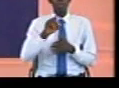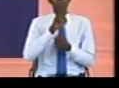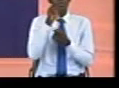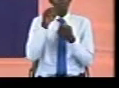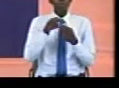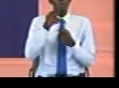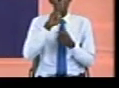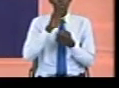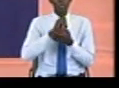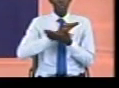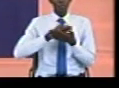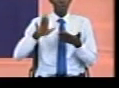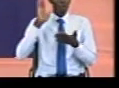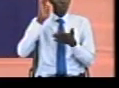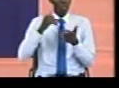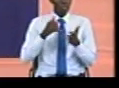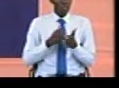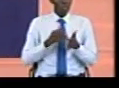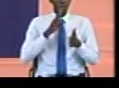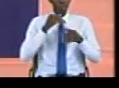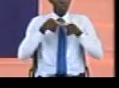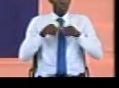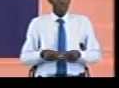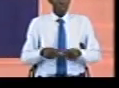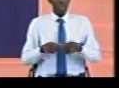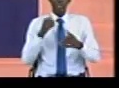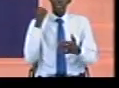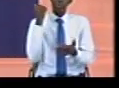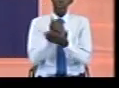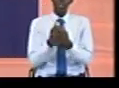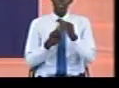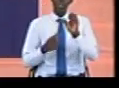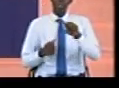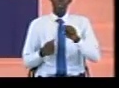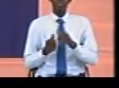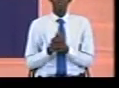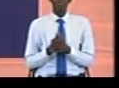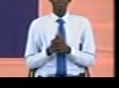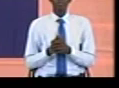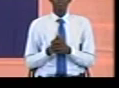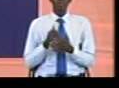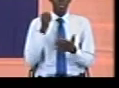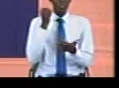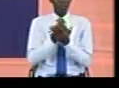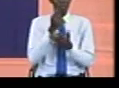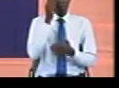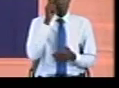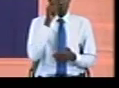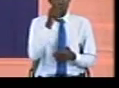remain permanent? Yes. Amen. Amen. I said amen for you.